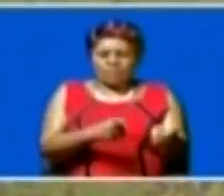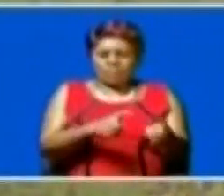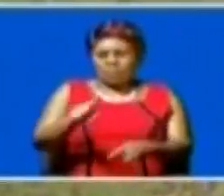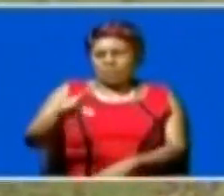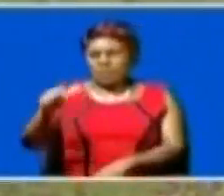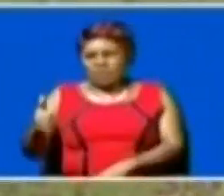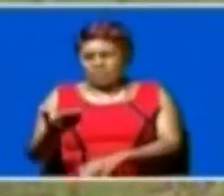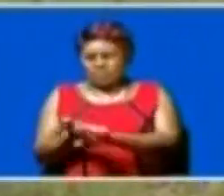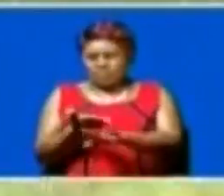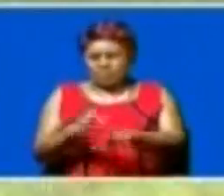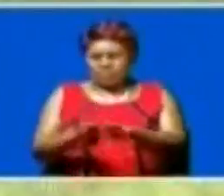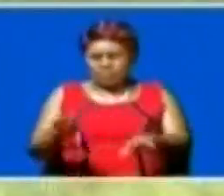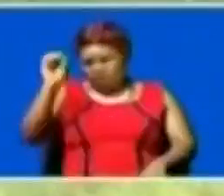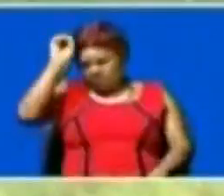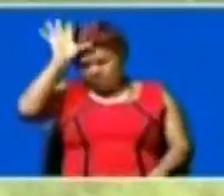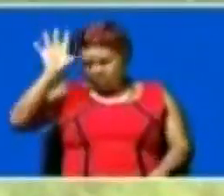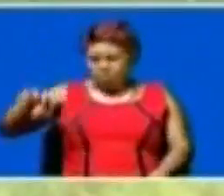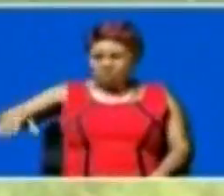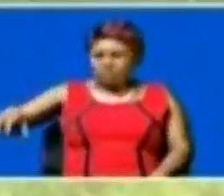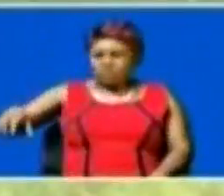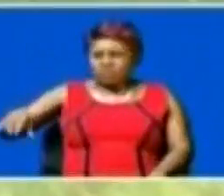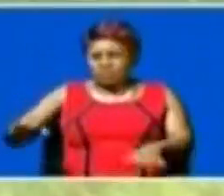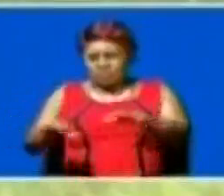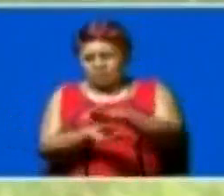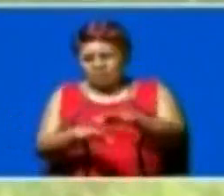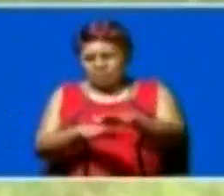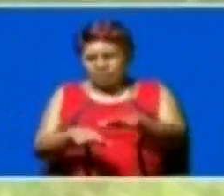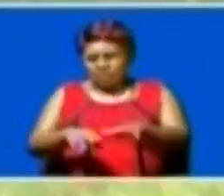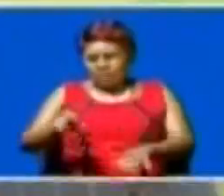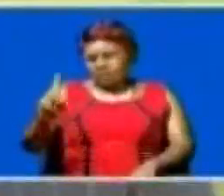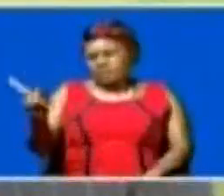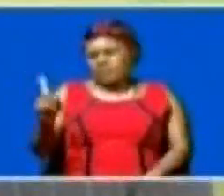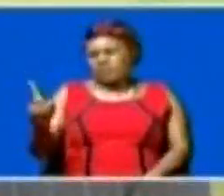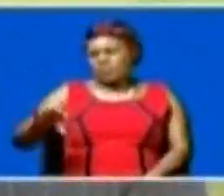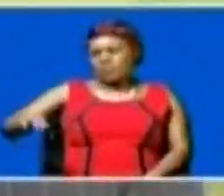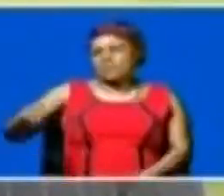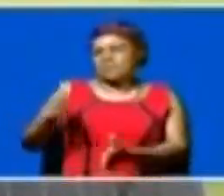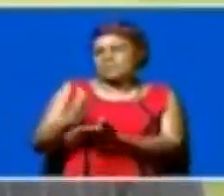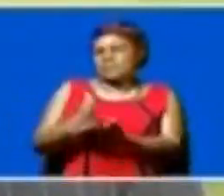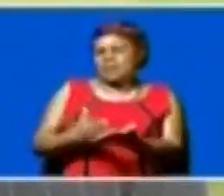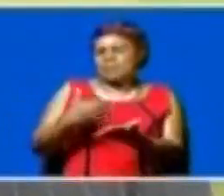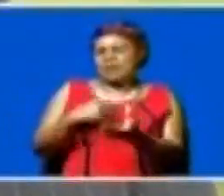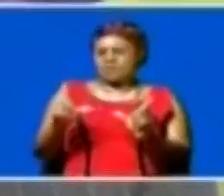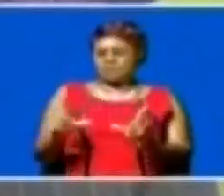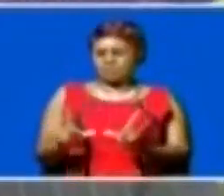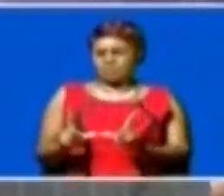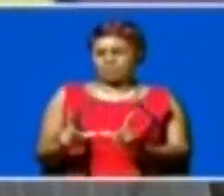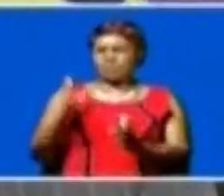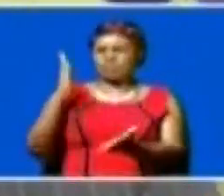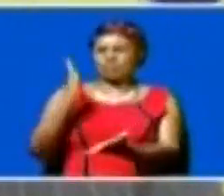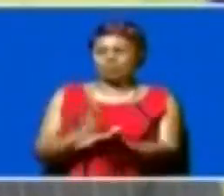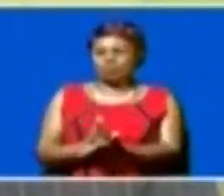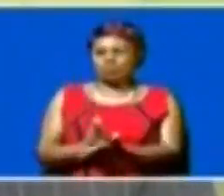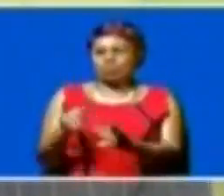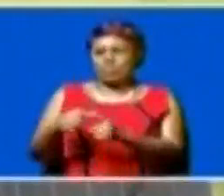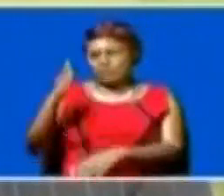that Ondiri, though in Kiambu County, is actually under the jurisdiction of Nairobi County. There are those who have the permit, genuine permit. But as